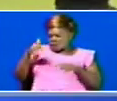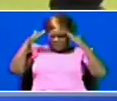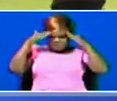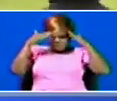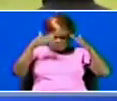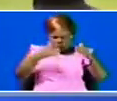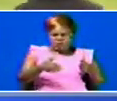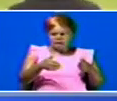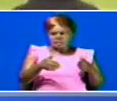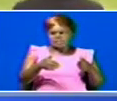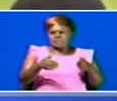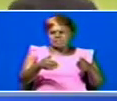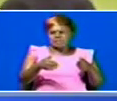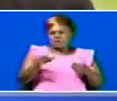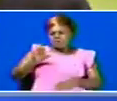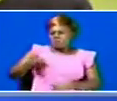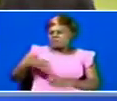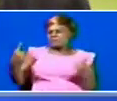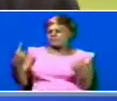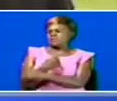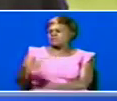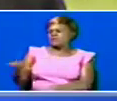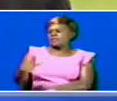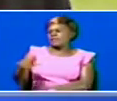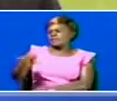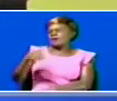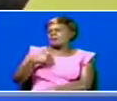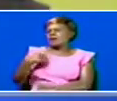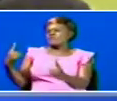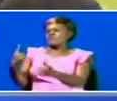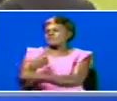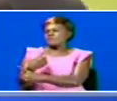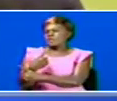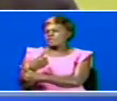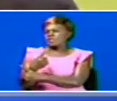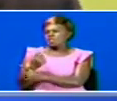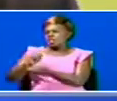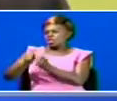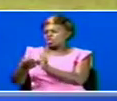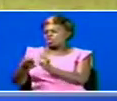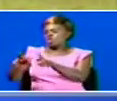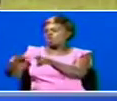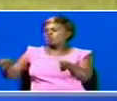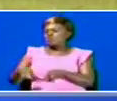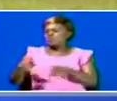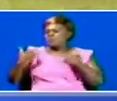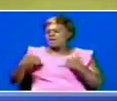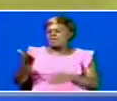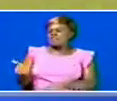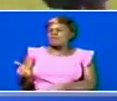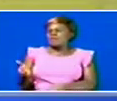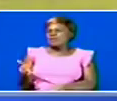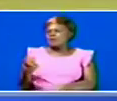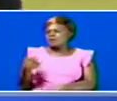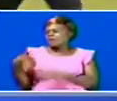and take the women to a different facility where they can have those facilities for them to change and be able to play the game. And